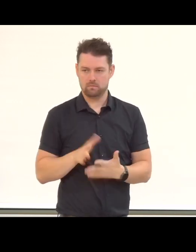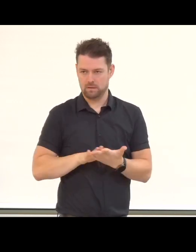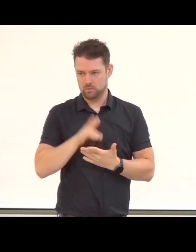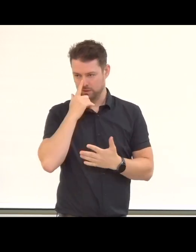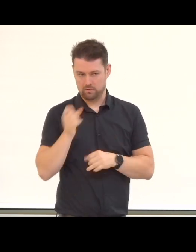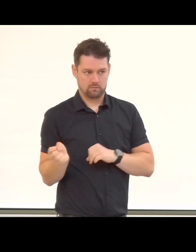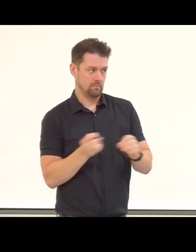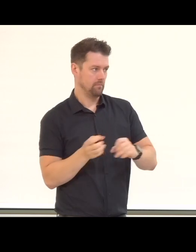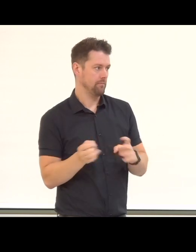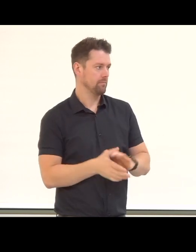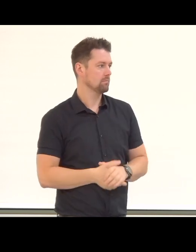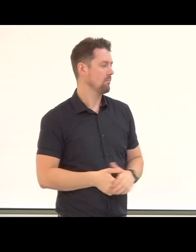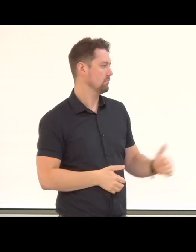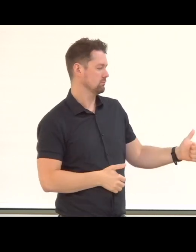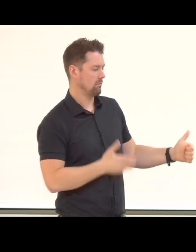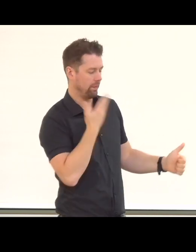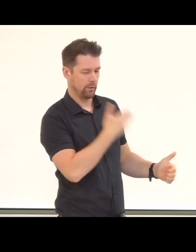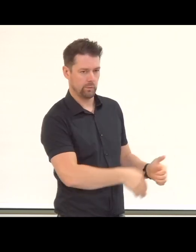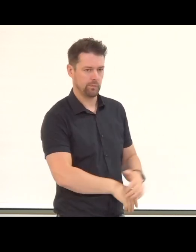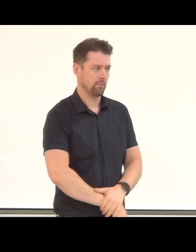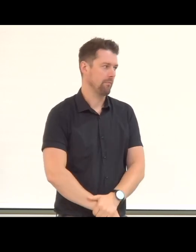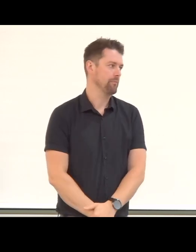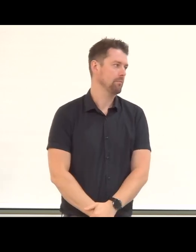yeah? Let's get some other questions in. Thank you. Sure.